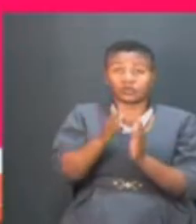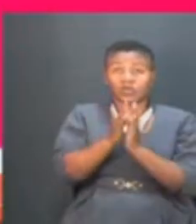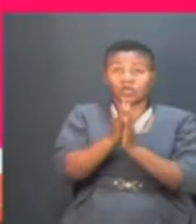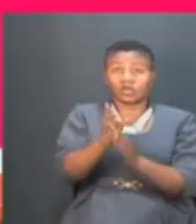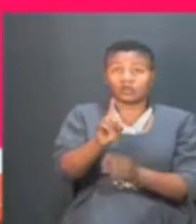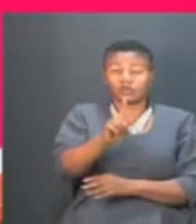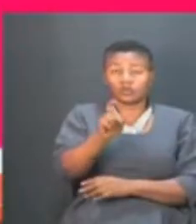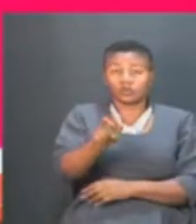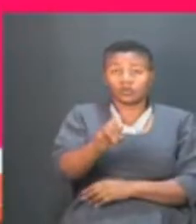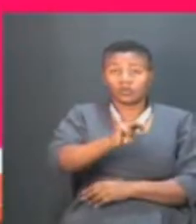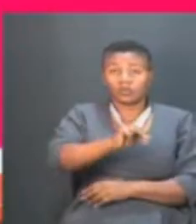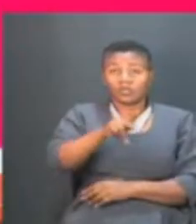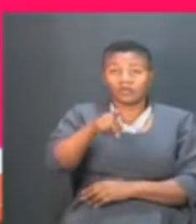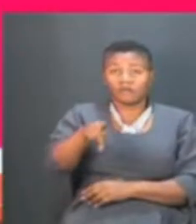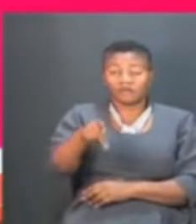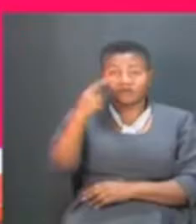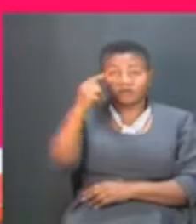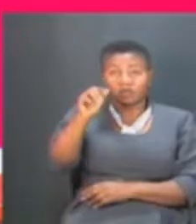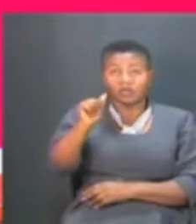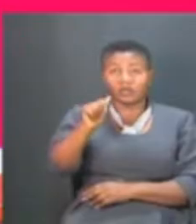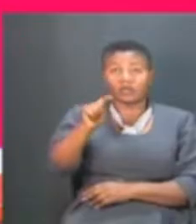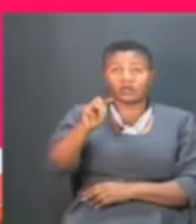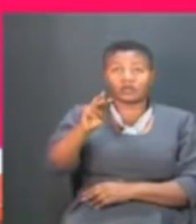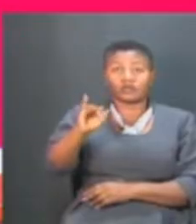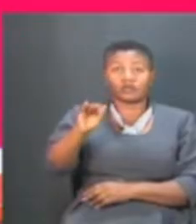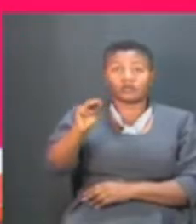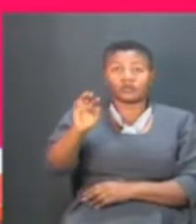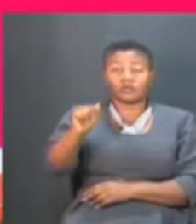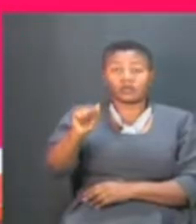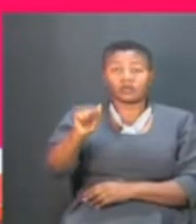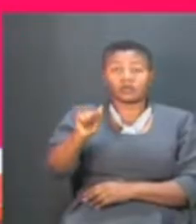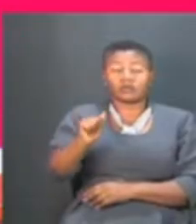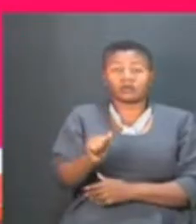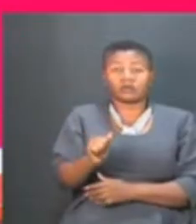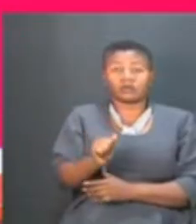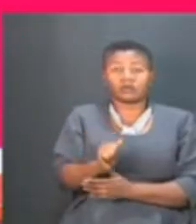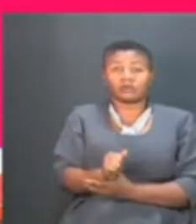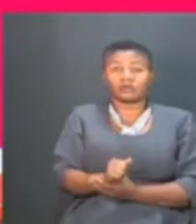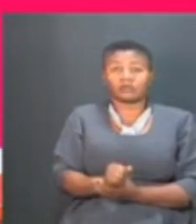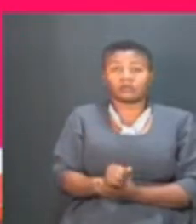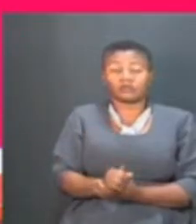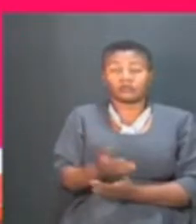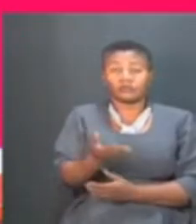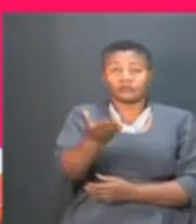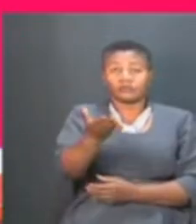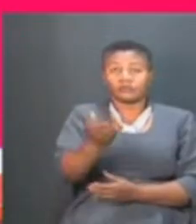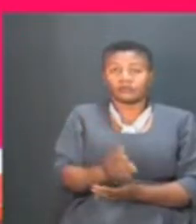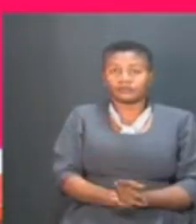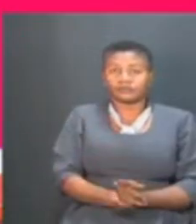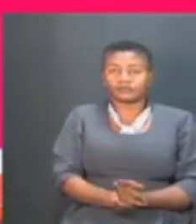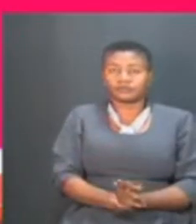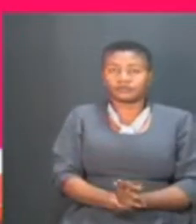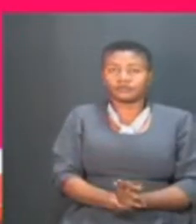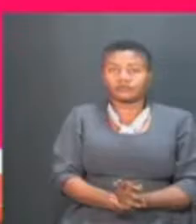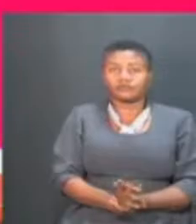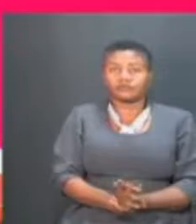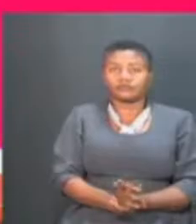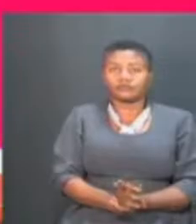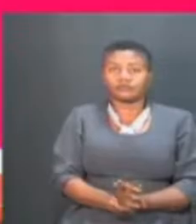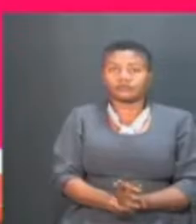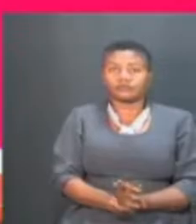Parliament for Echimam Obiaja South. Honourable Member, you have the floor.